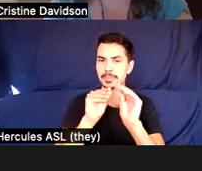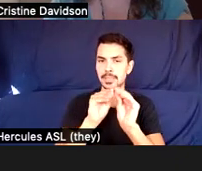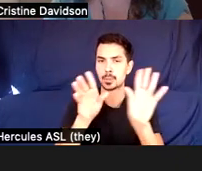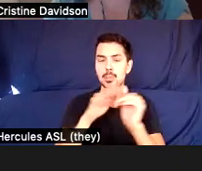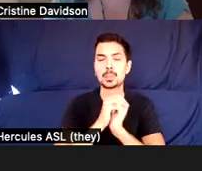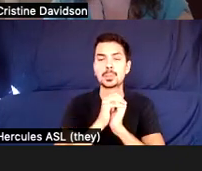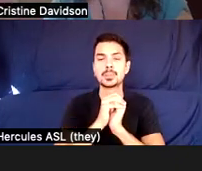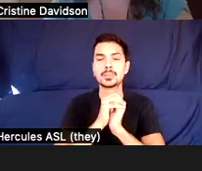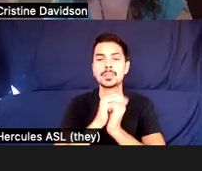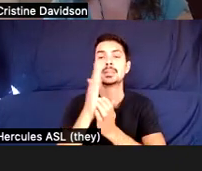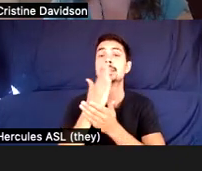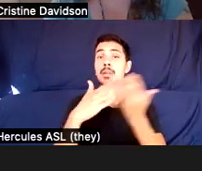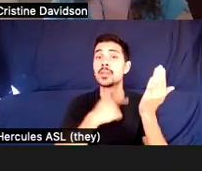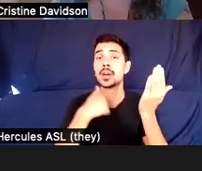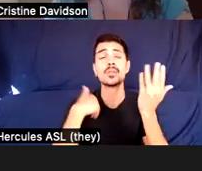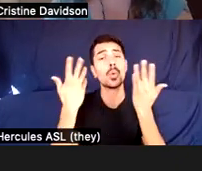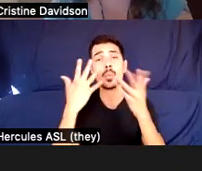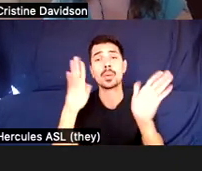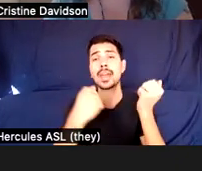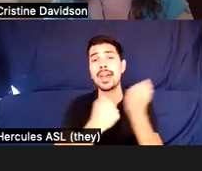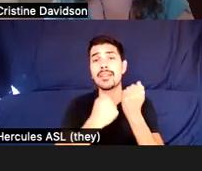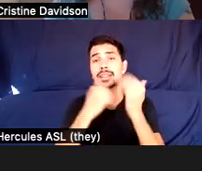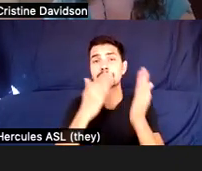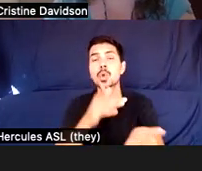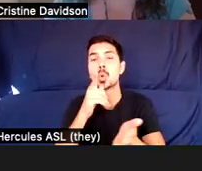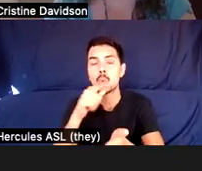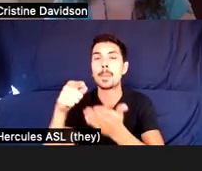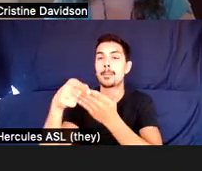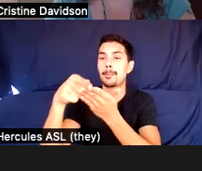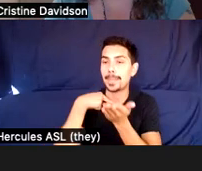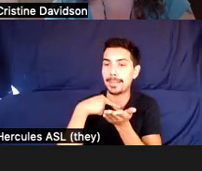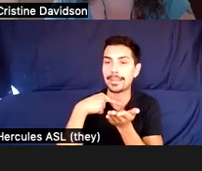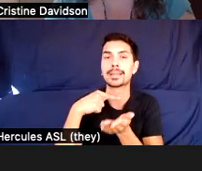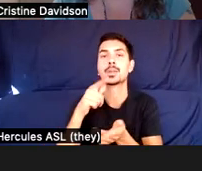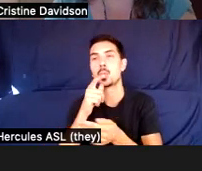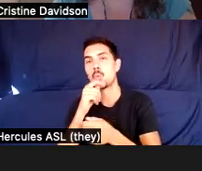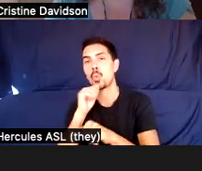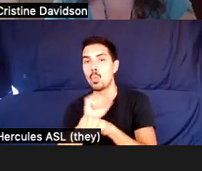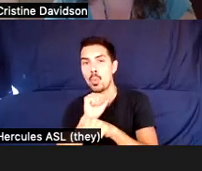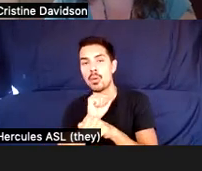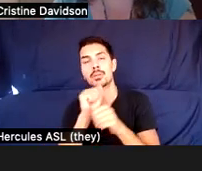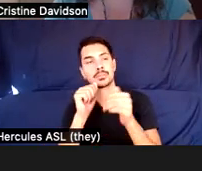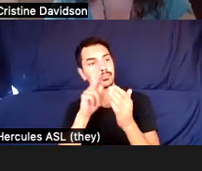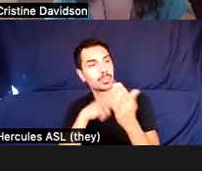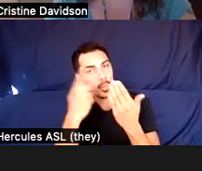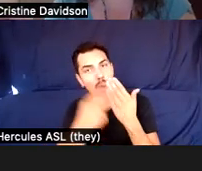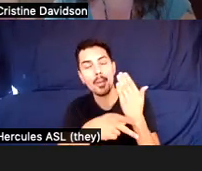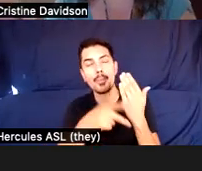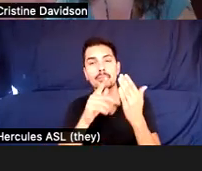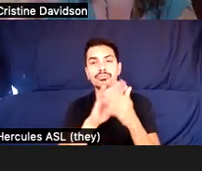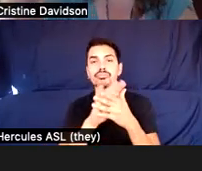already advocates. We're in a paid position doing advocacy in a program, right? And some of us